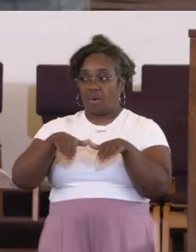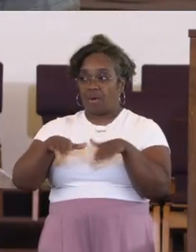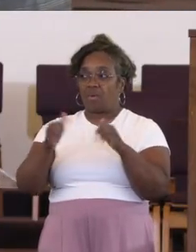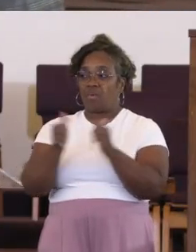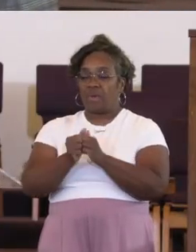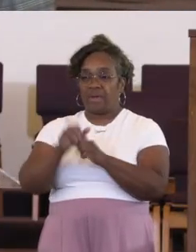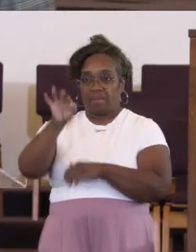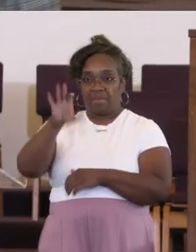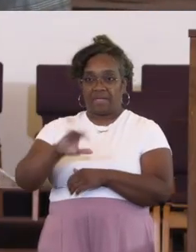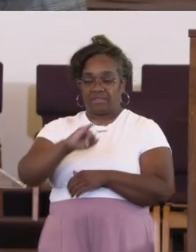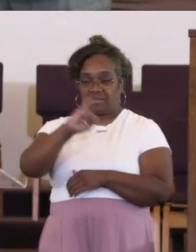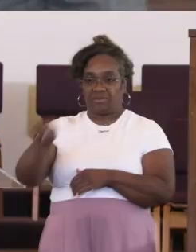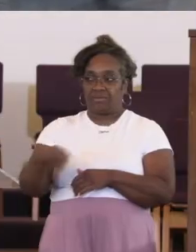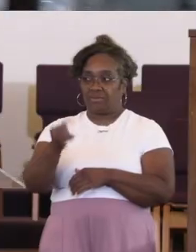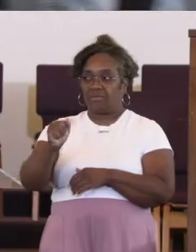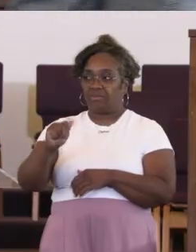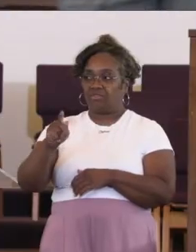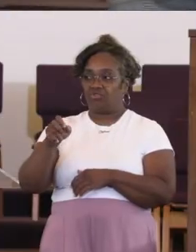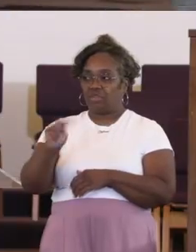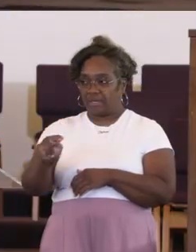in